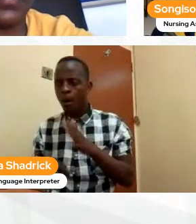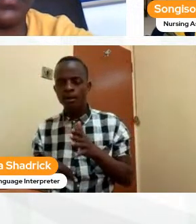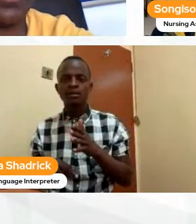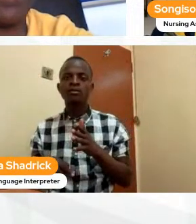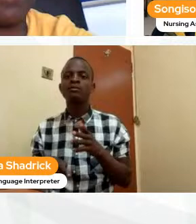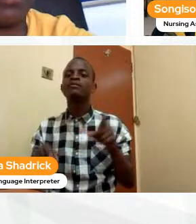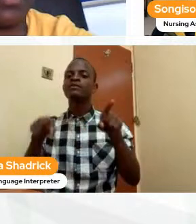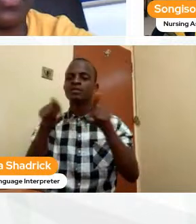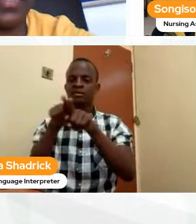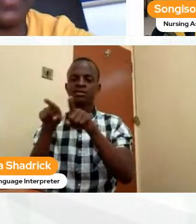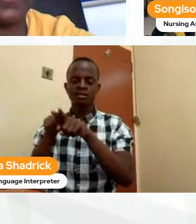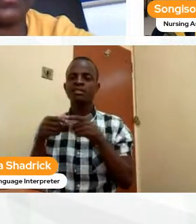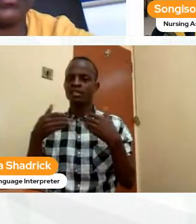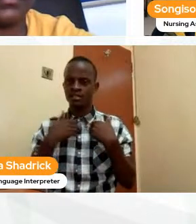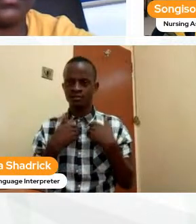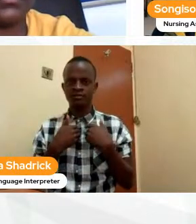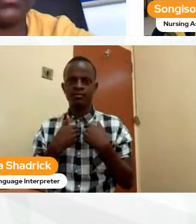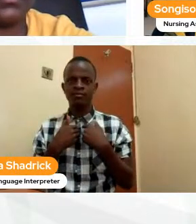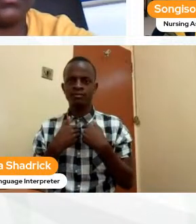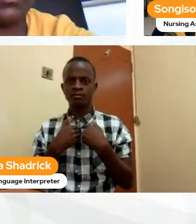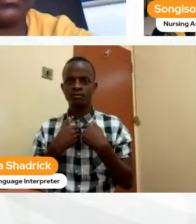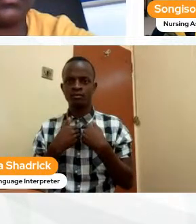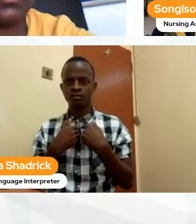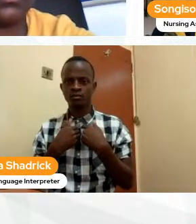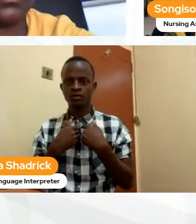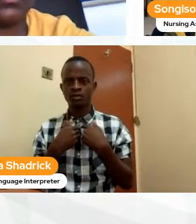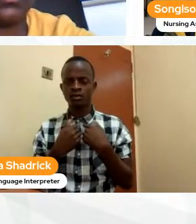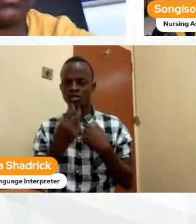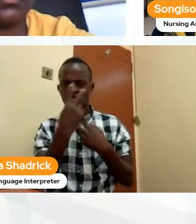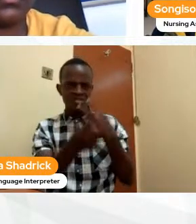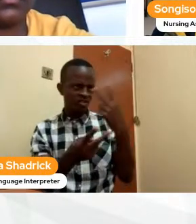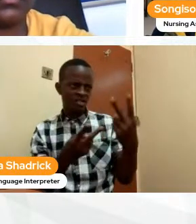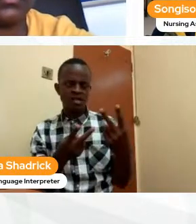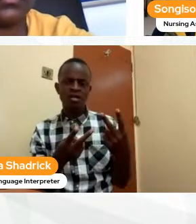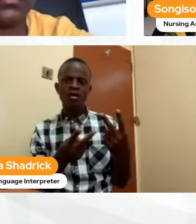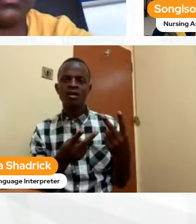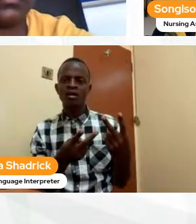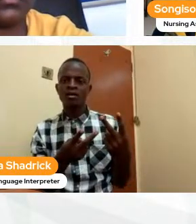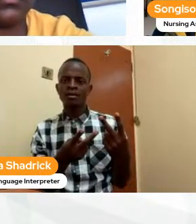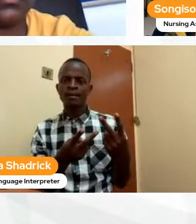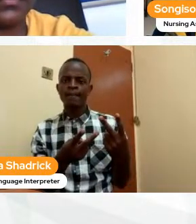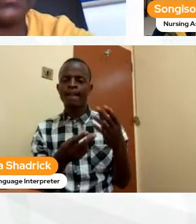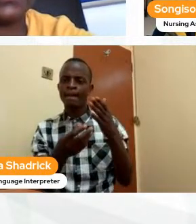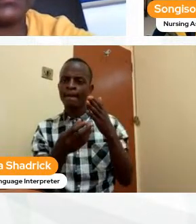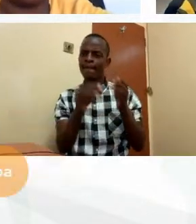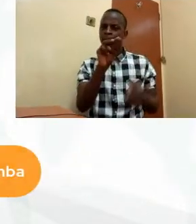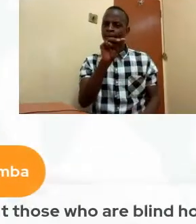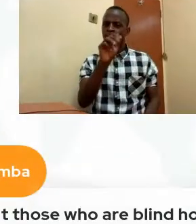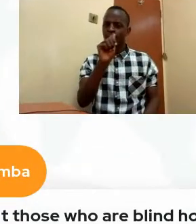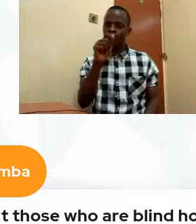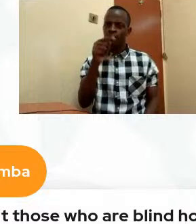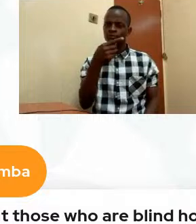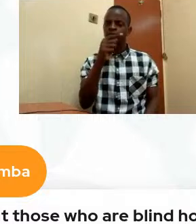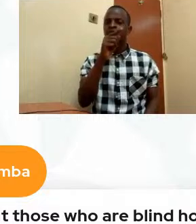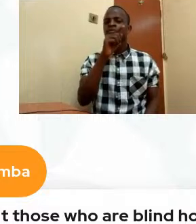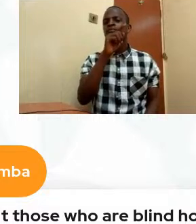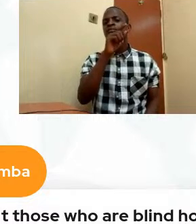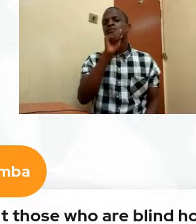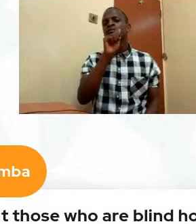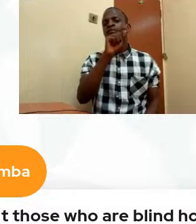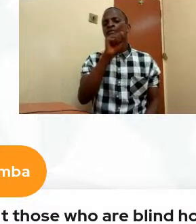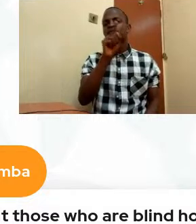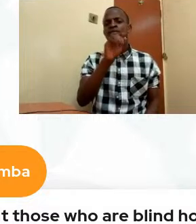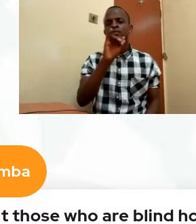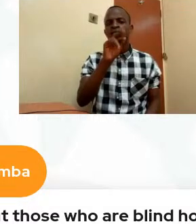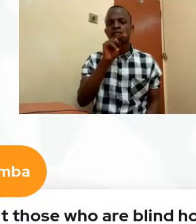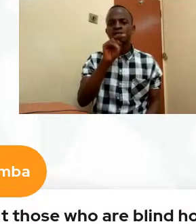that slot, as you can see, or as you could read from the magazine. Those partners that we have worked with have been